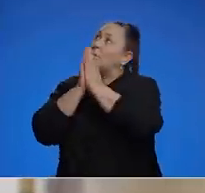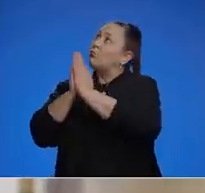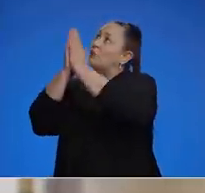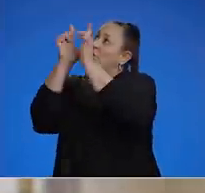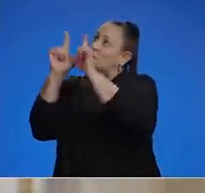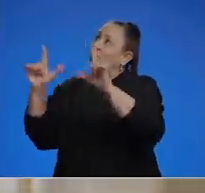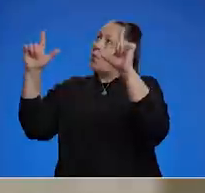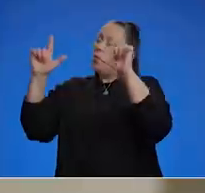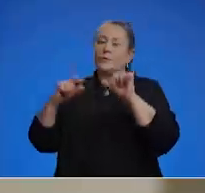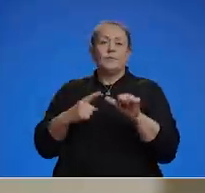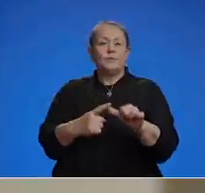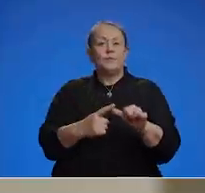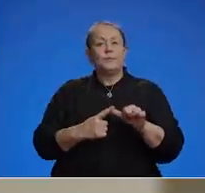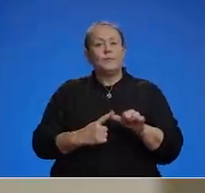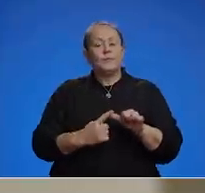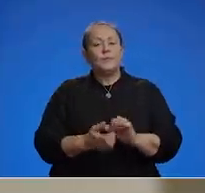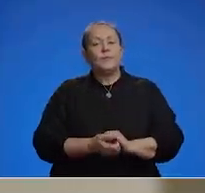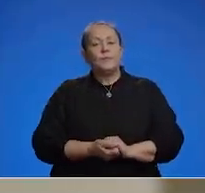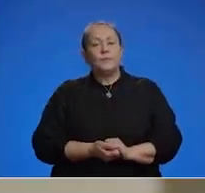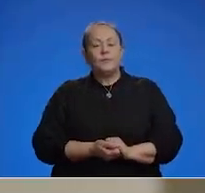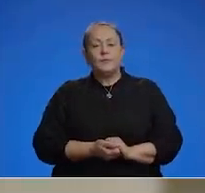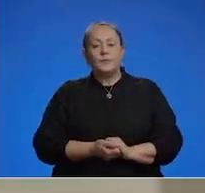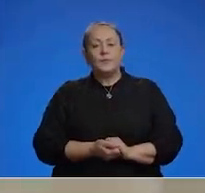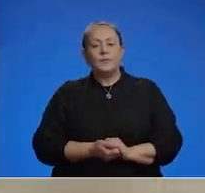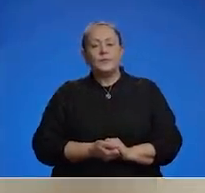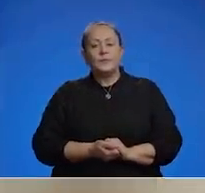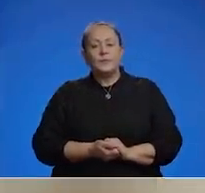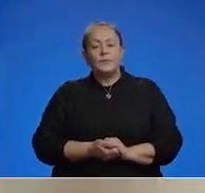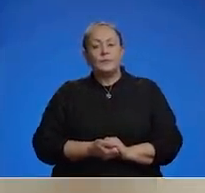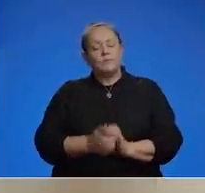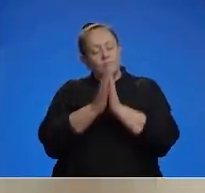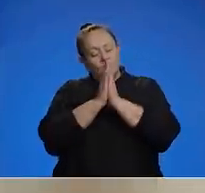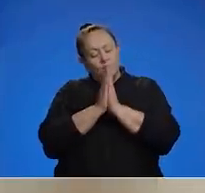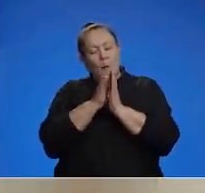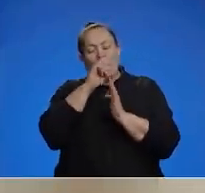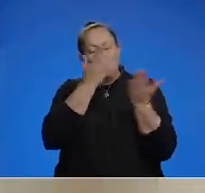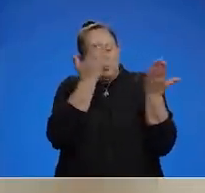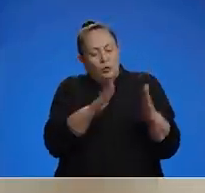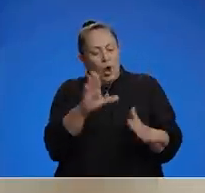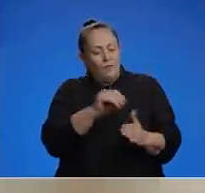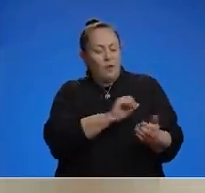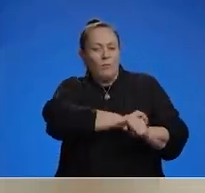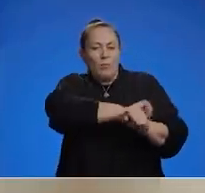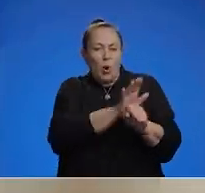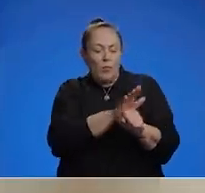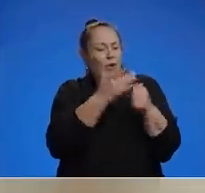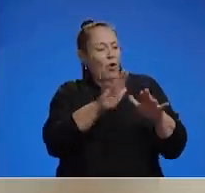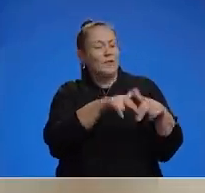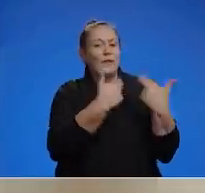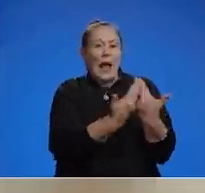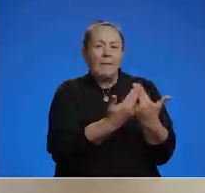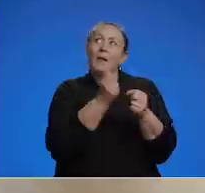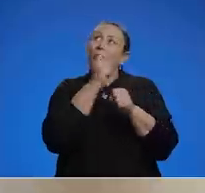We pray to the Lord. Lord, hear our prayer. For those who have lost loved ones to COVID-19, may